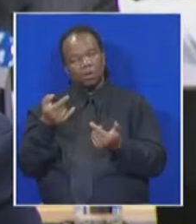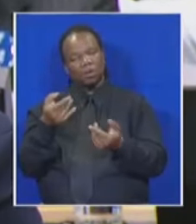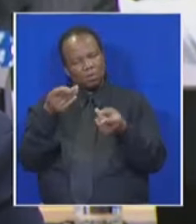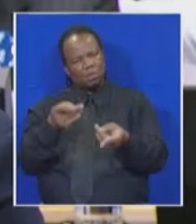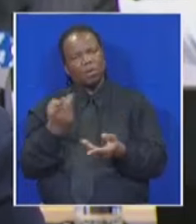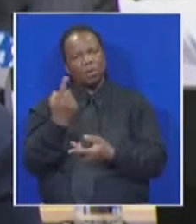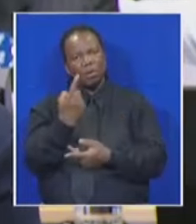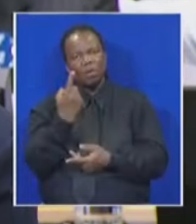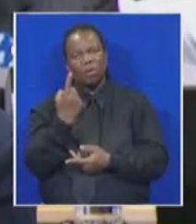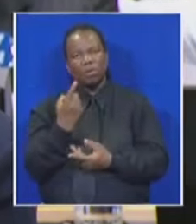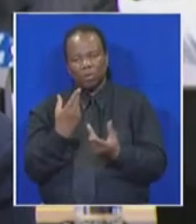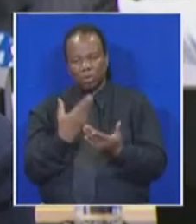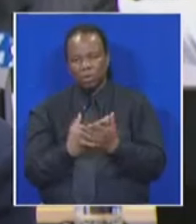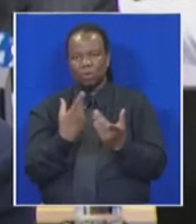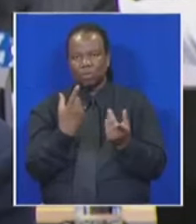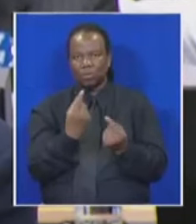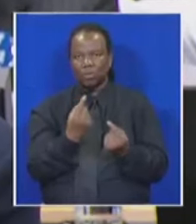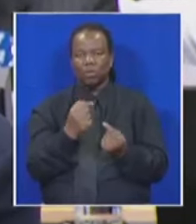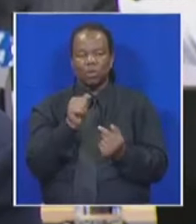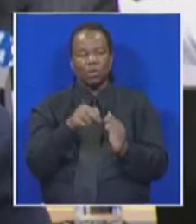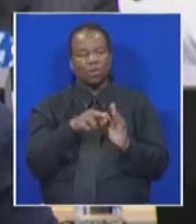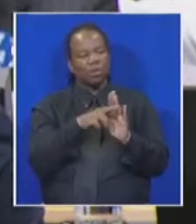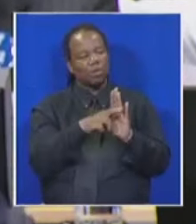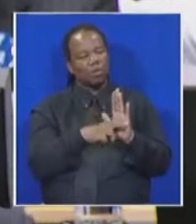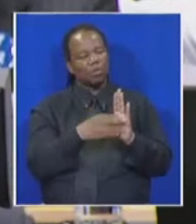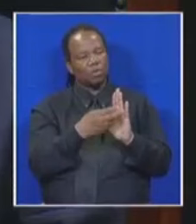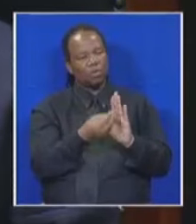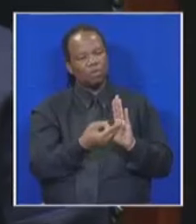you're going to get around it, because that's what the rules provide for.